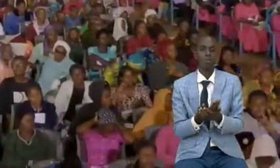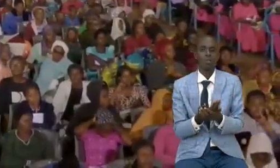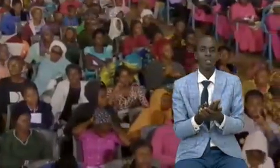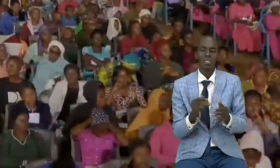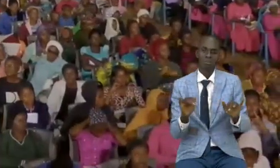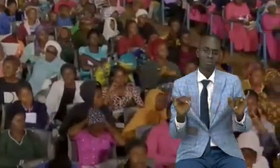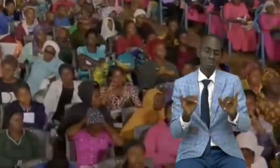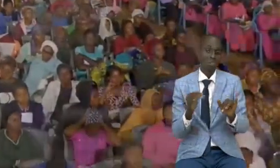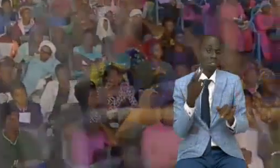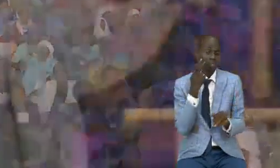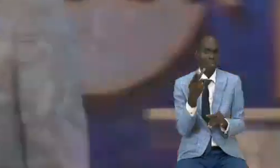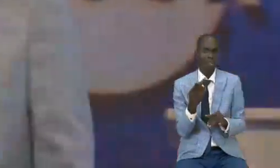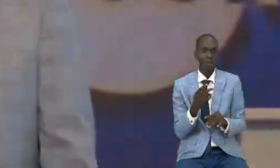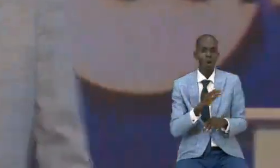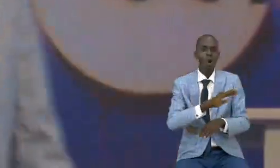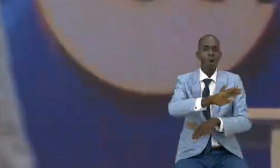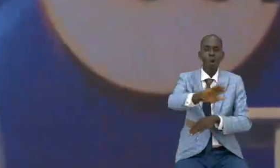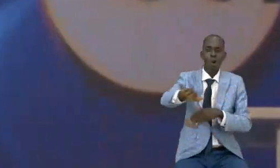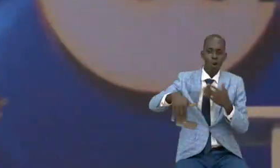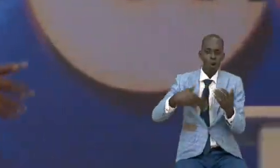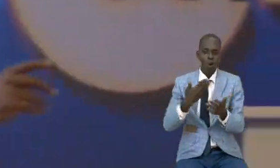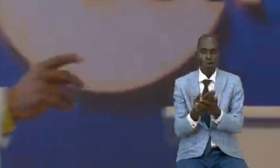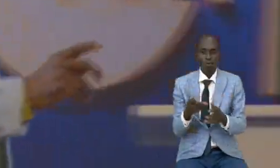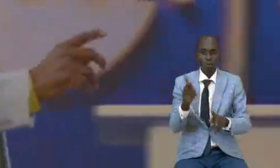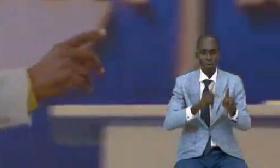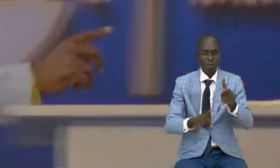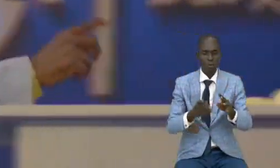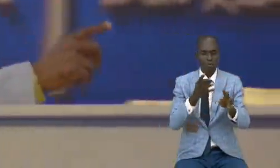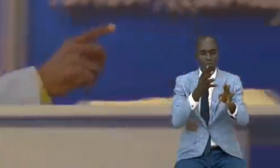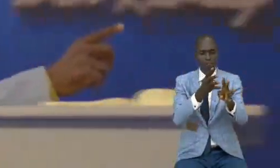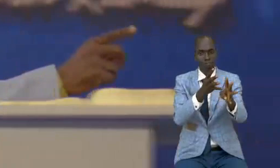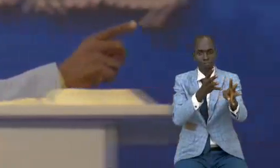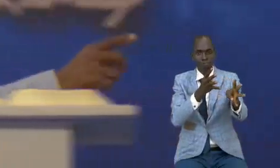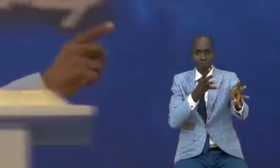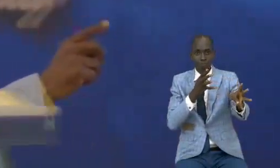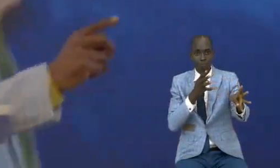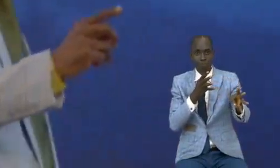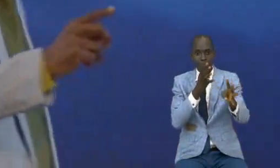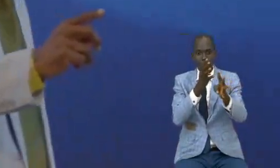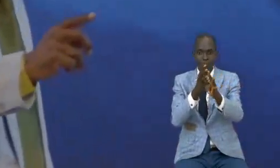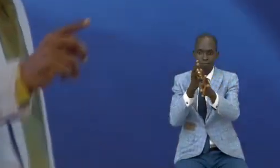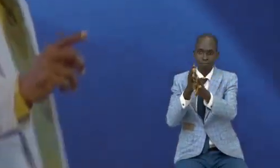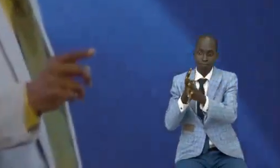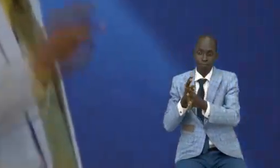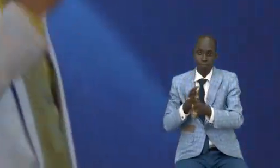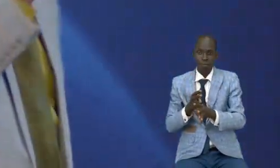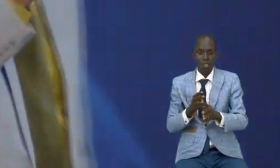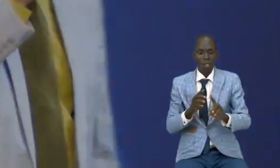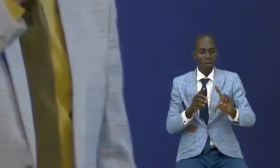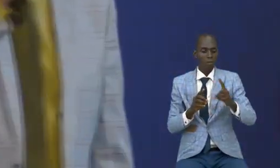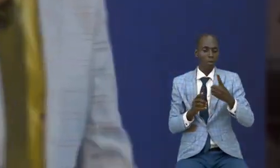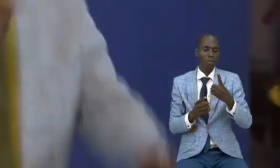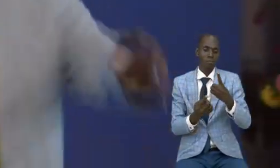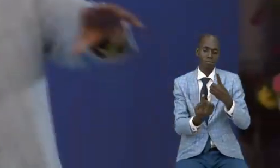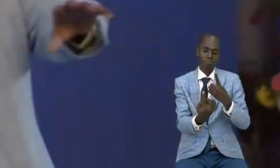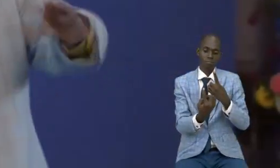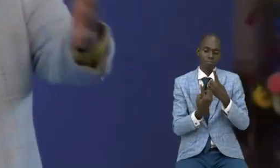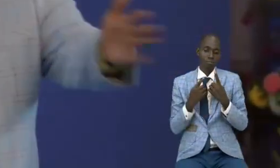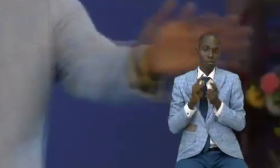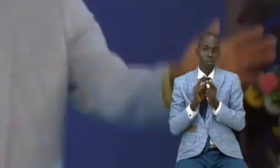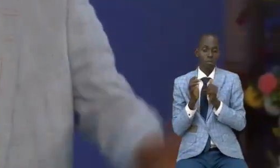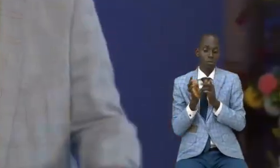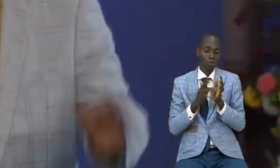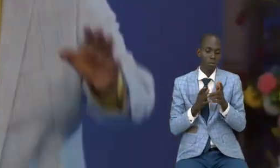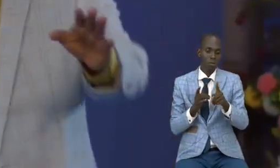of them are they lined up. The first one came. So, okay, you are